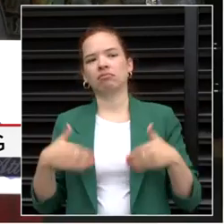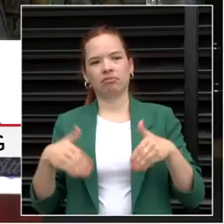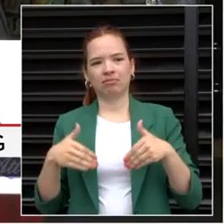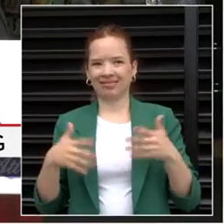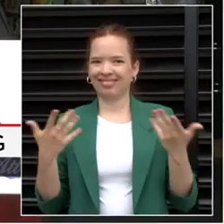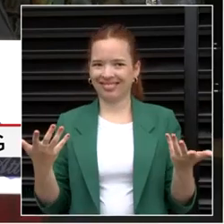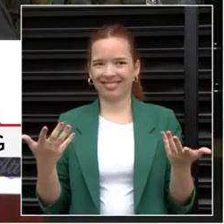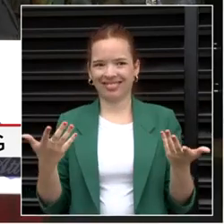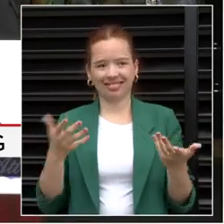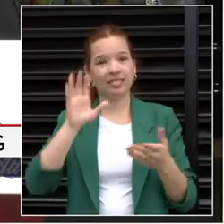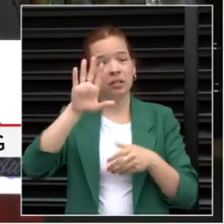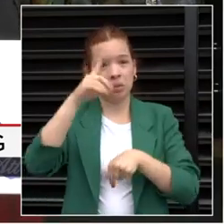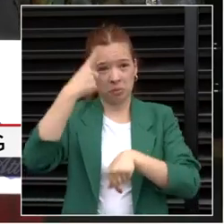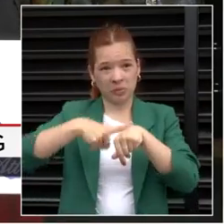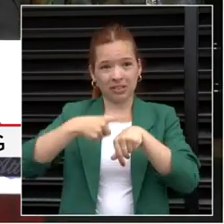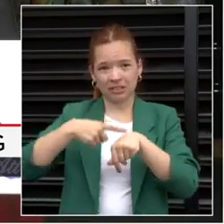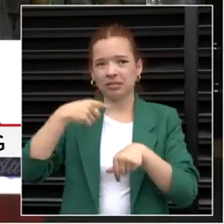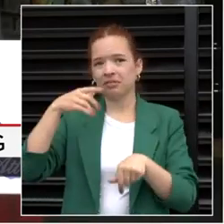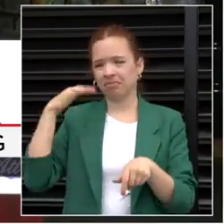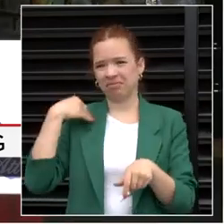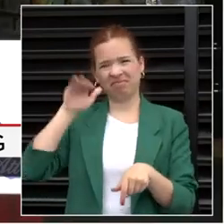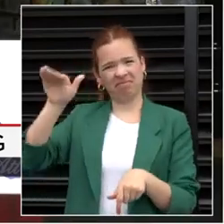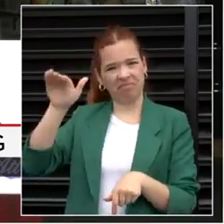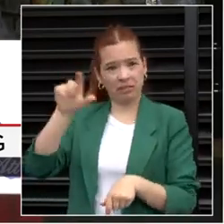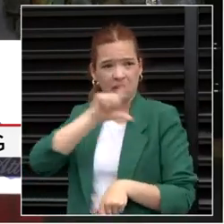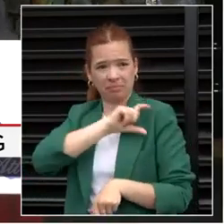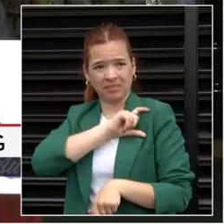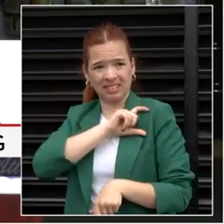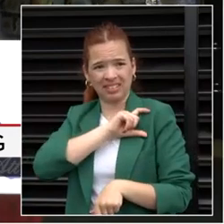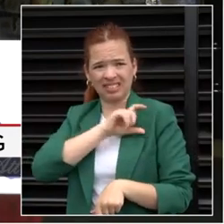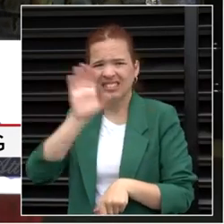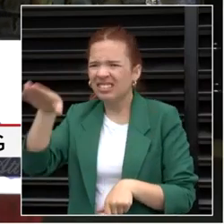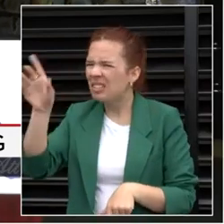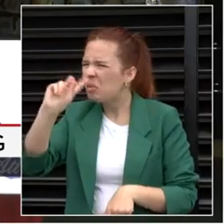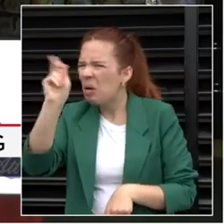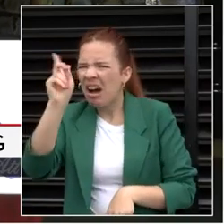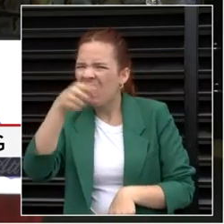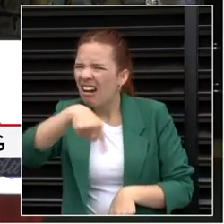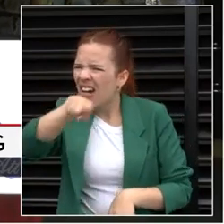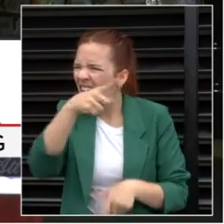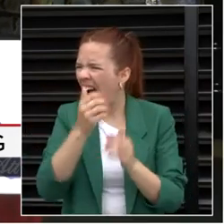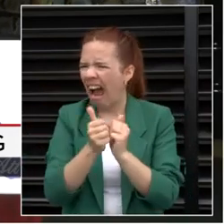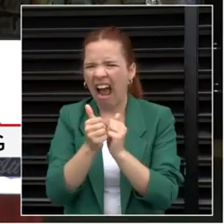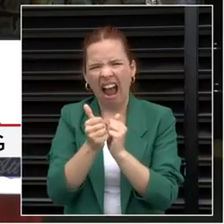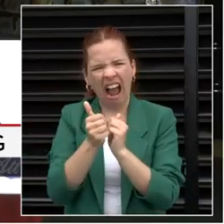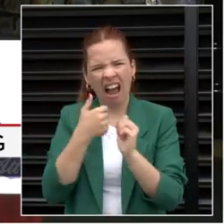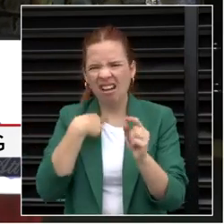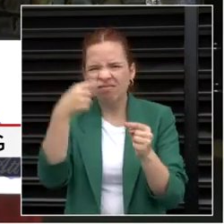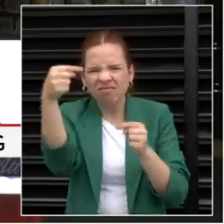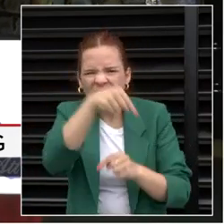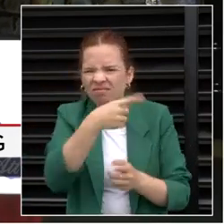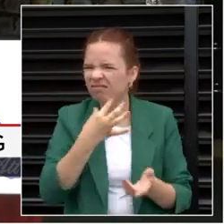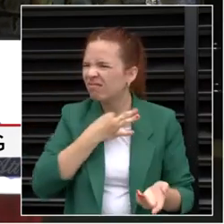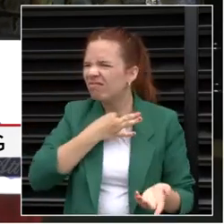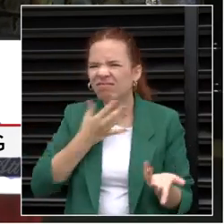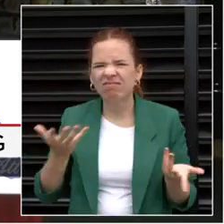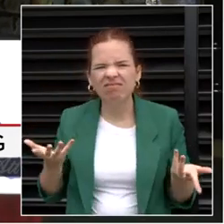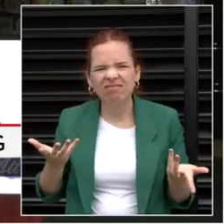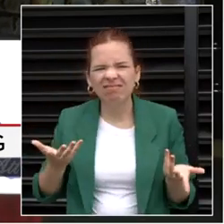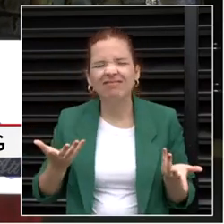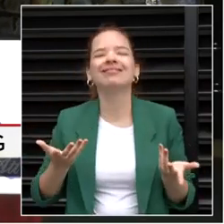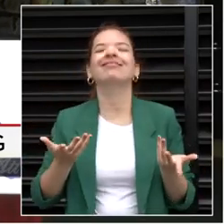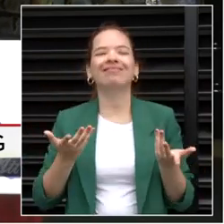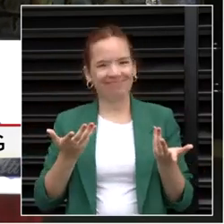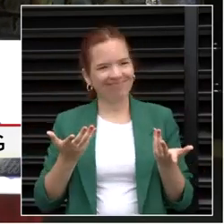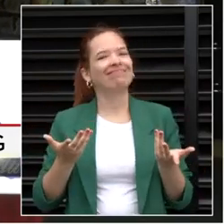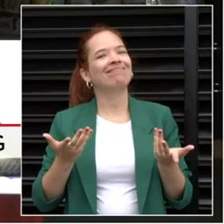people come from? Did they crawl out from under rocks?" I know for so many people,